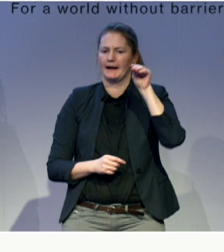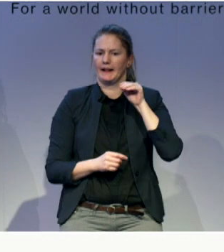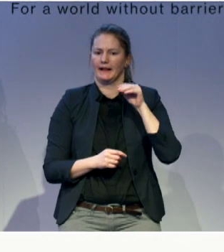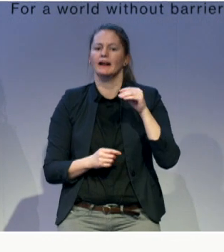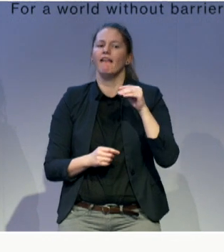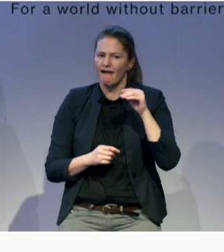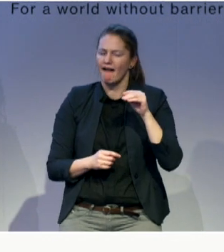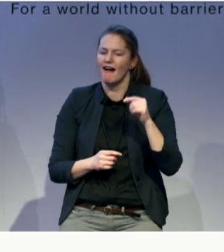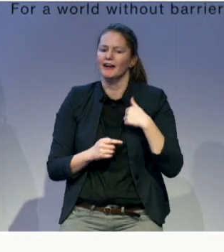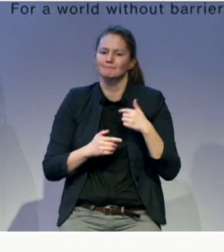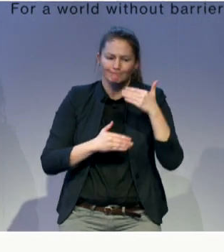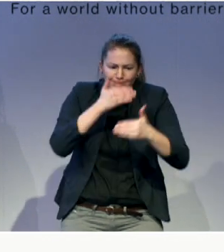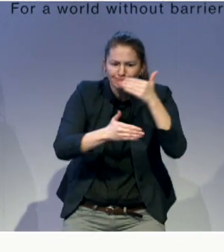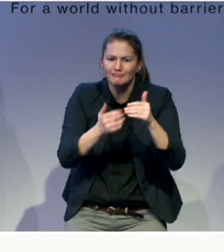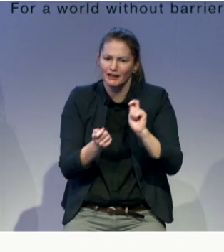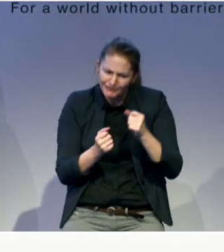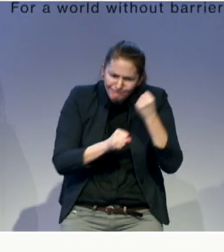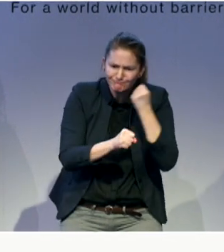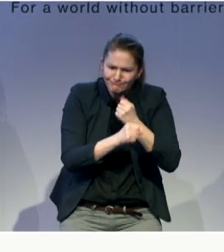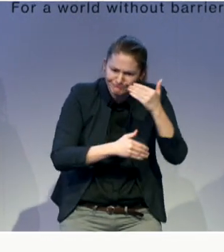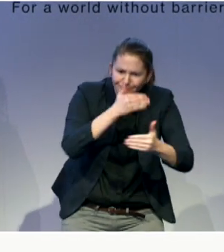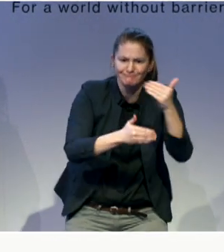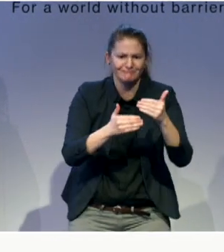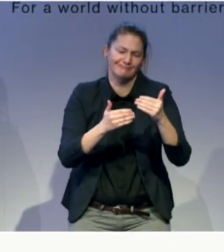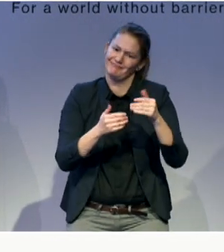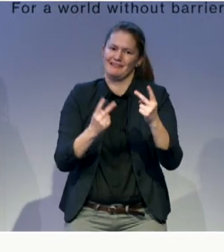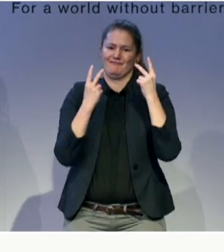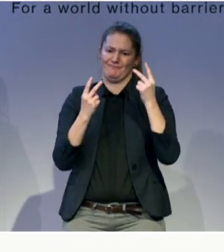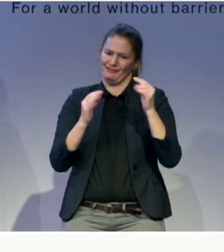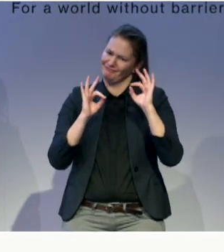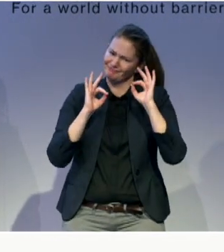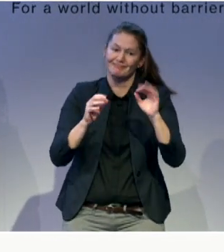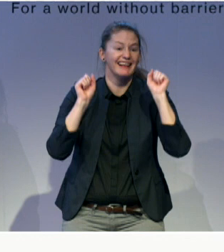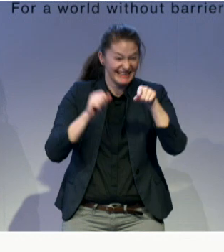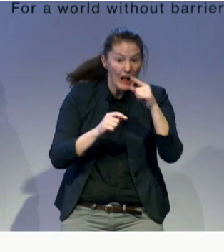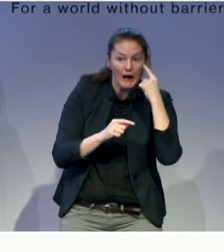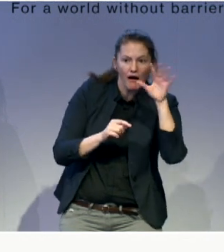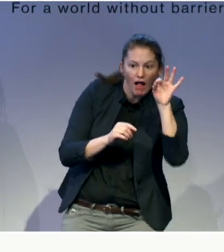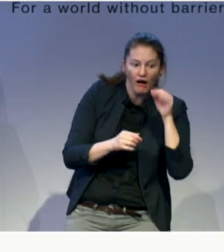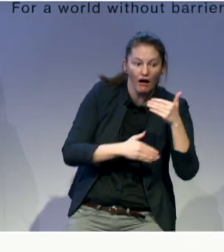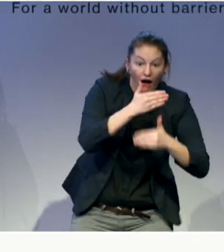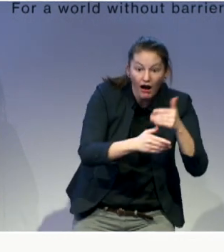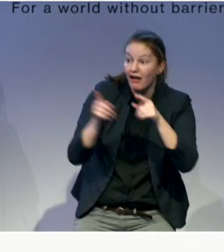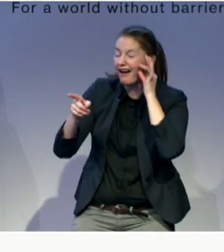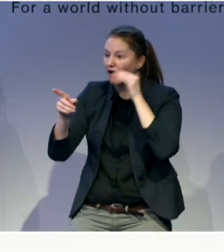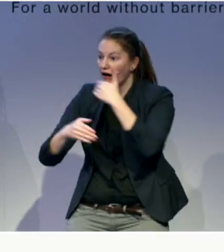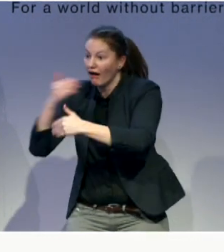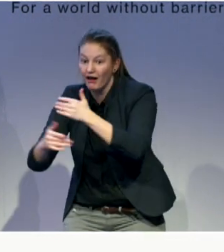we together can change the world over 700 times for a world without